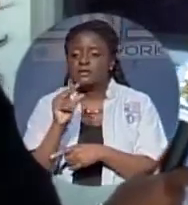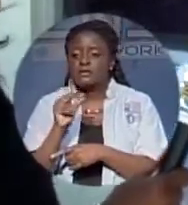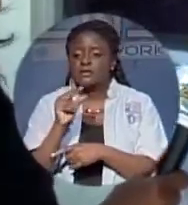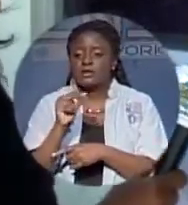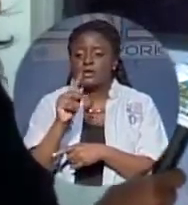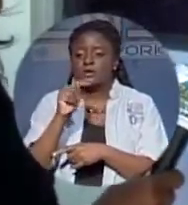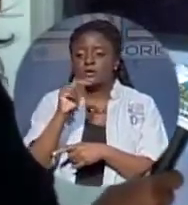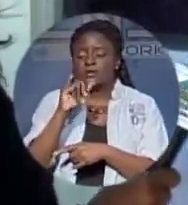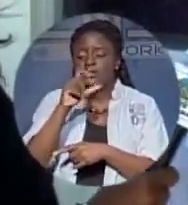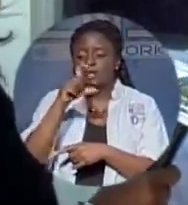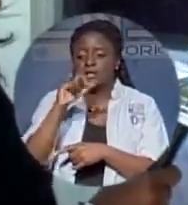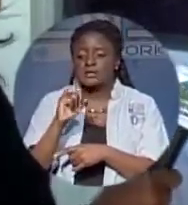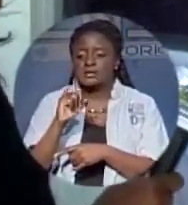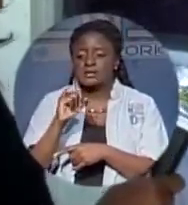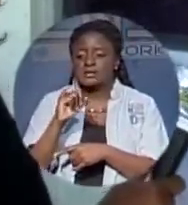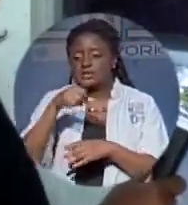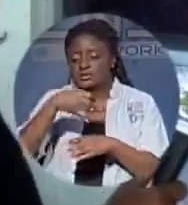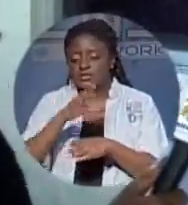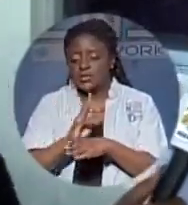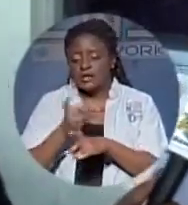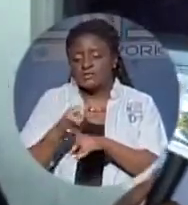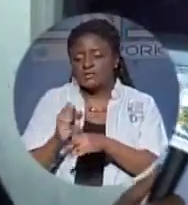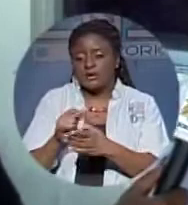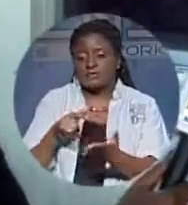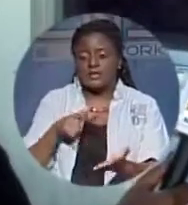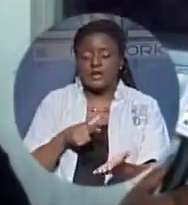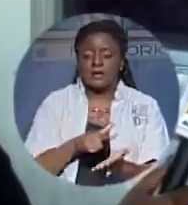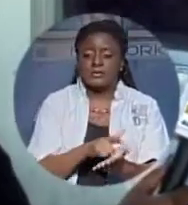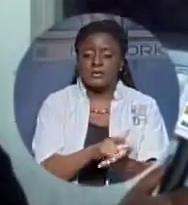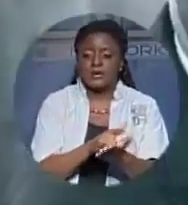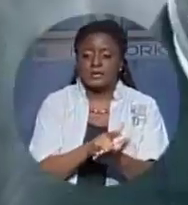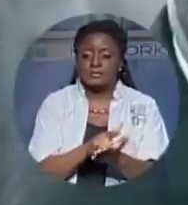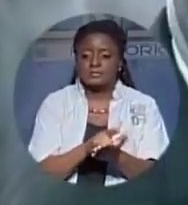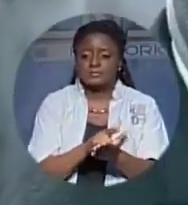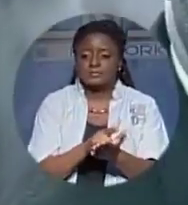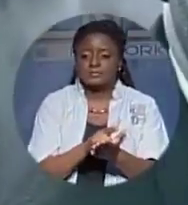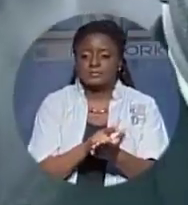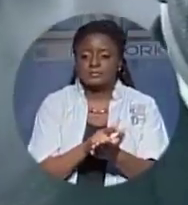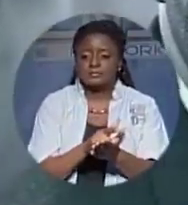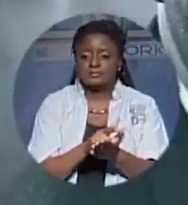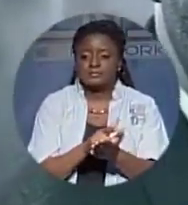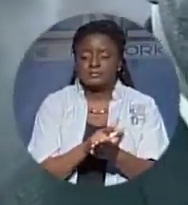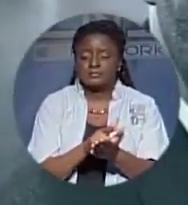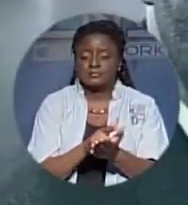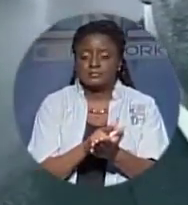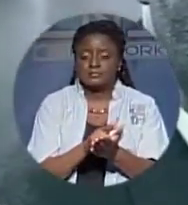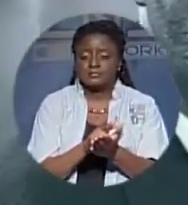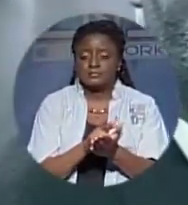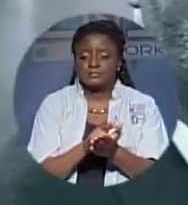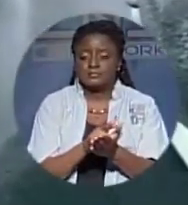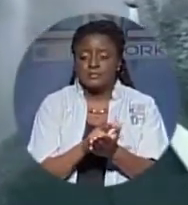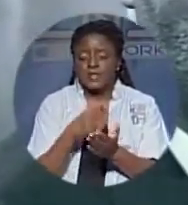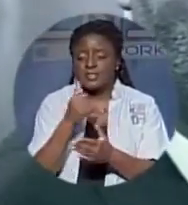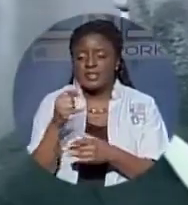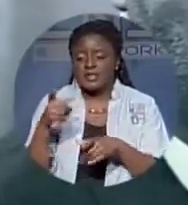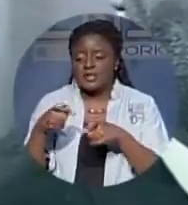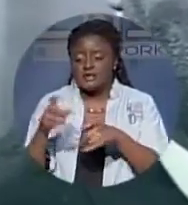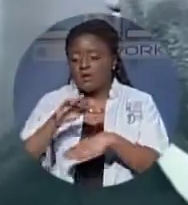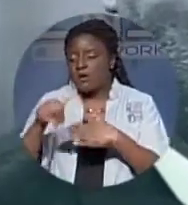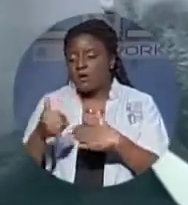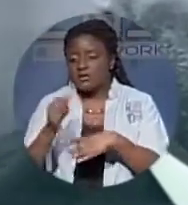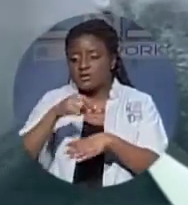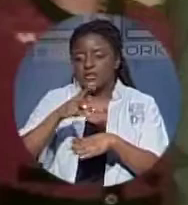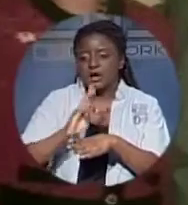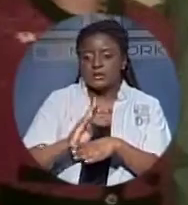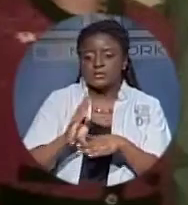get a job from the airport. They would have to, they was giving it all to the tour company. They was giving it